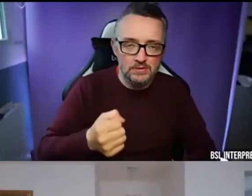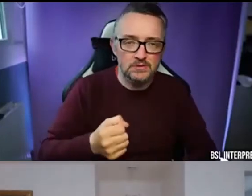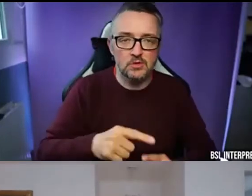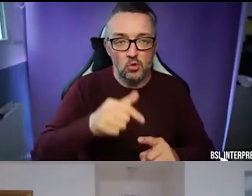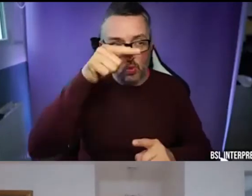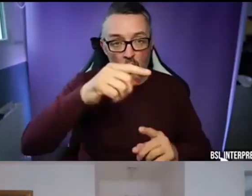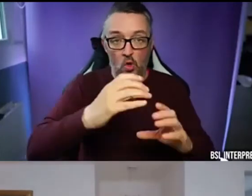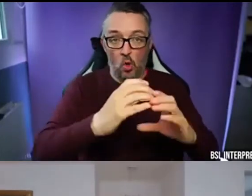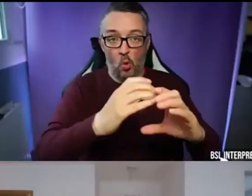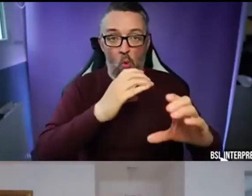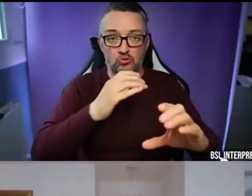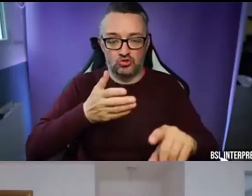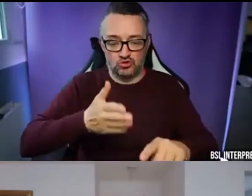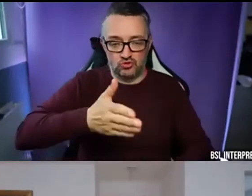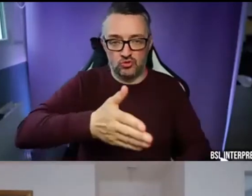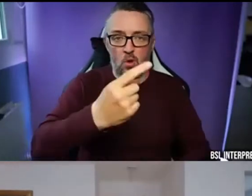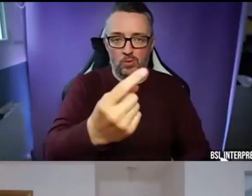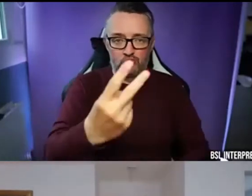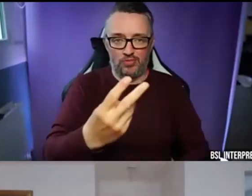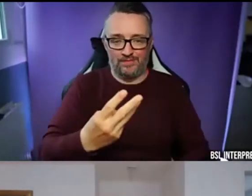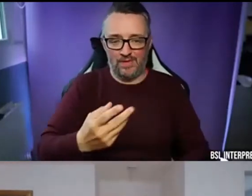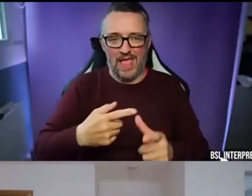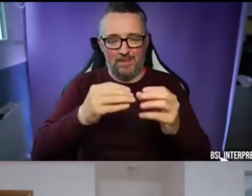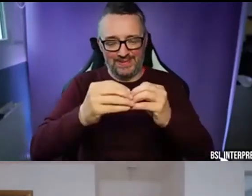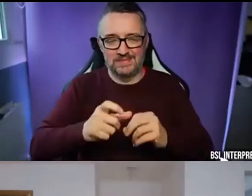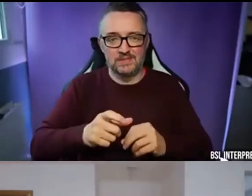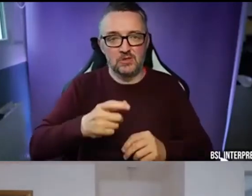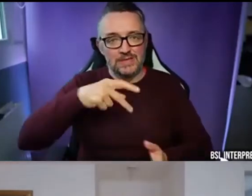are on the platform, information to know where to stand.